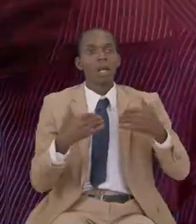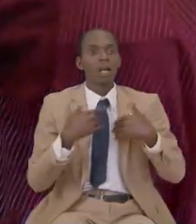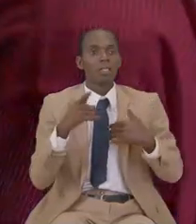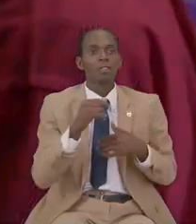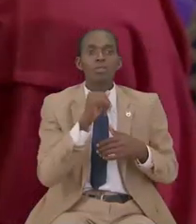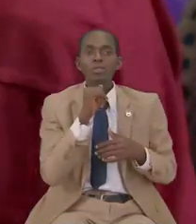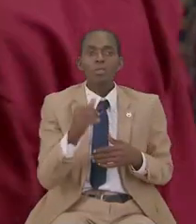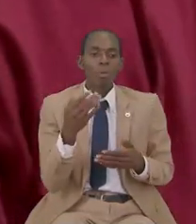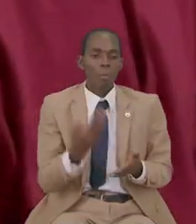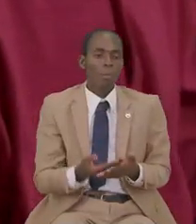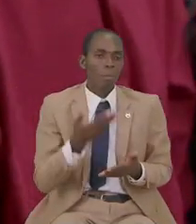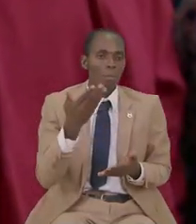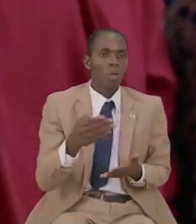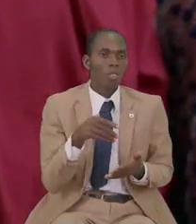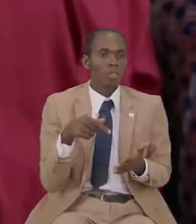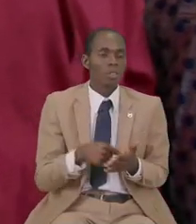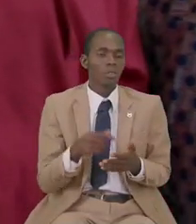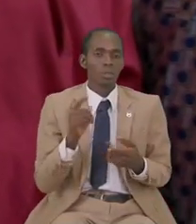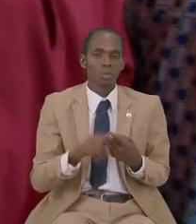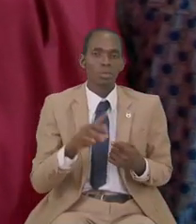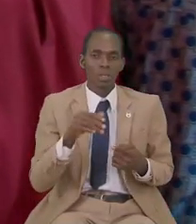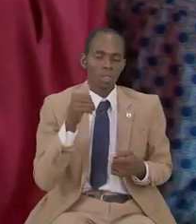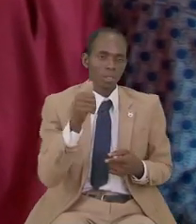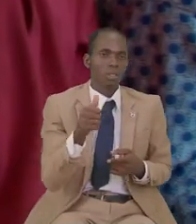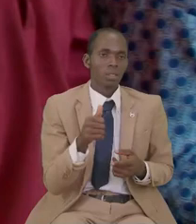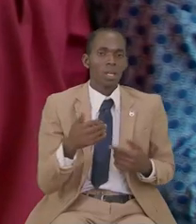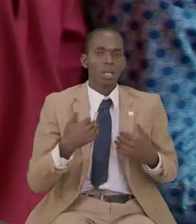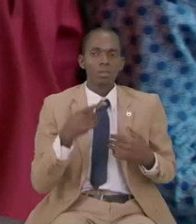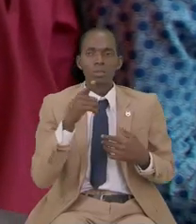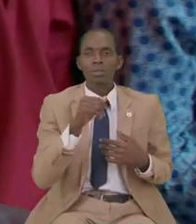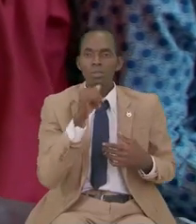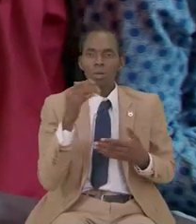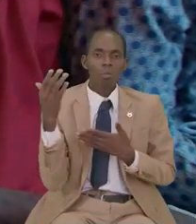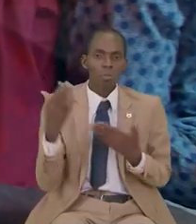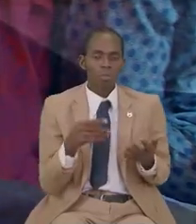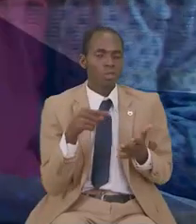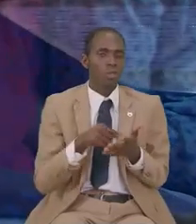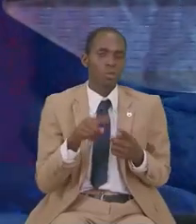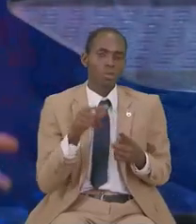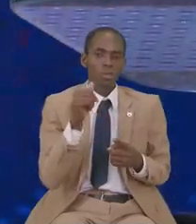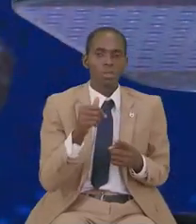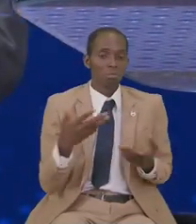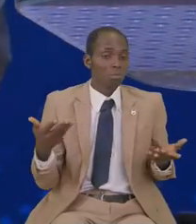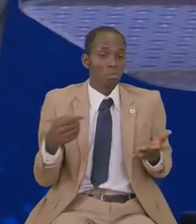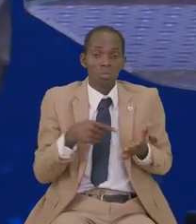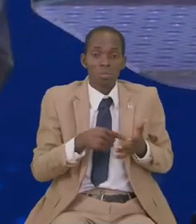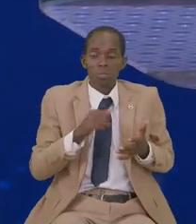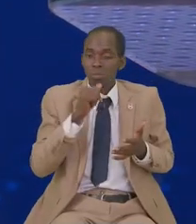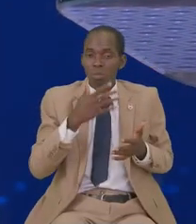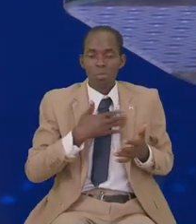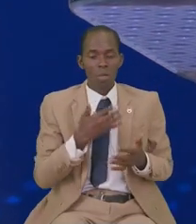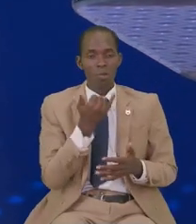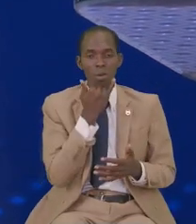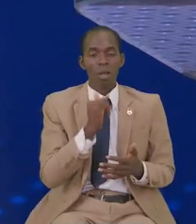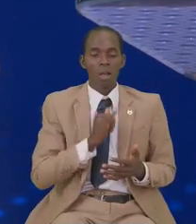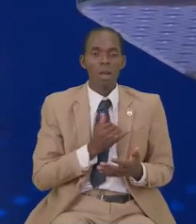procured this unto thyself? It's not my fault. I love you. It's not my fault. I wanted you to